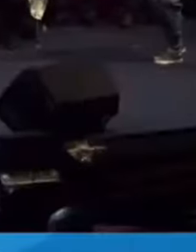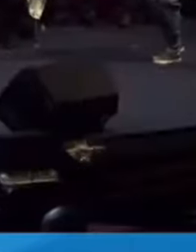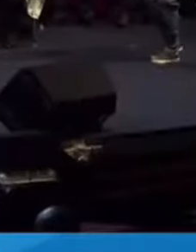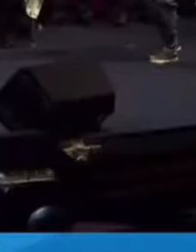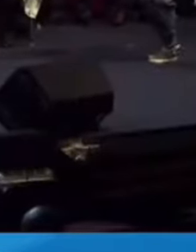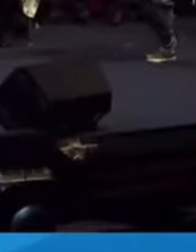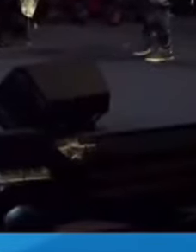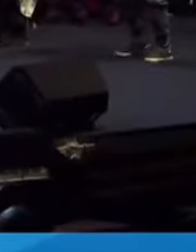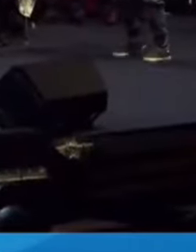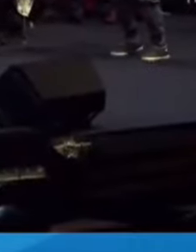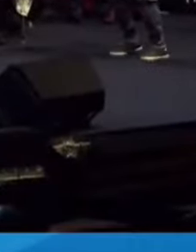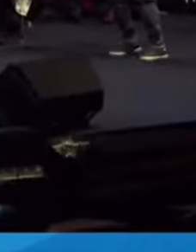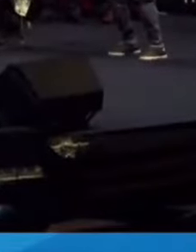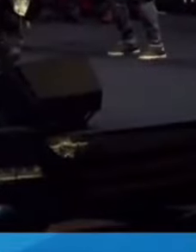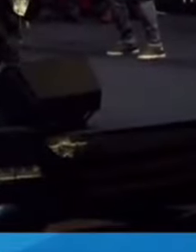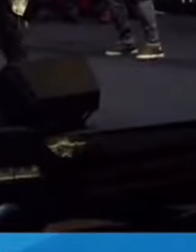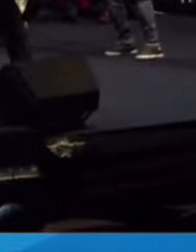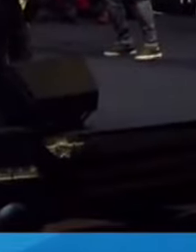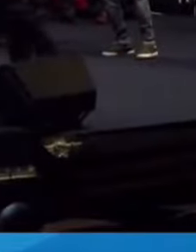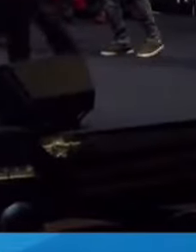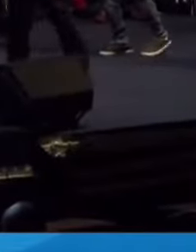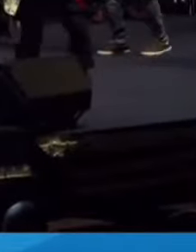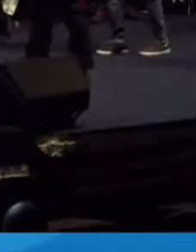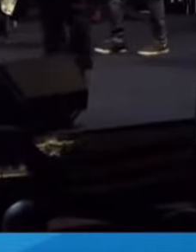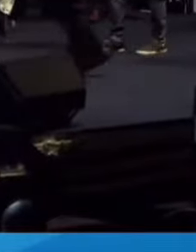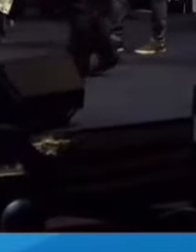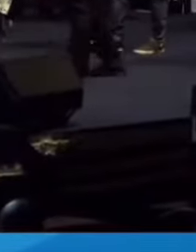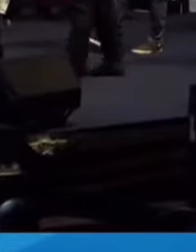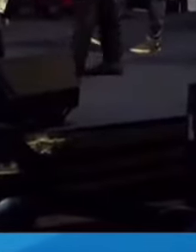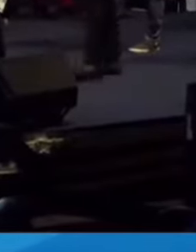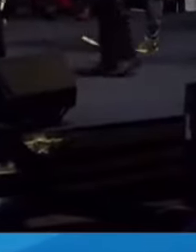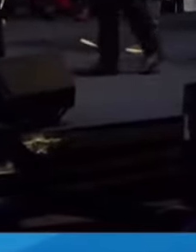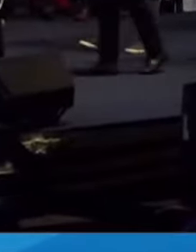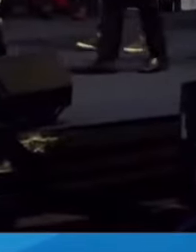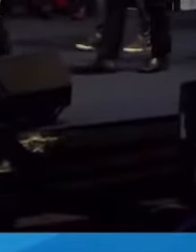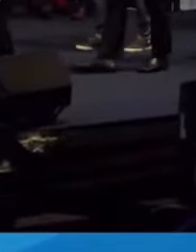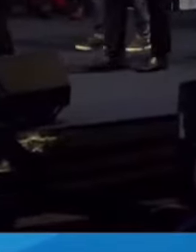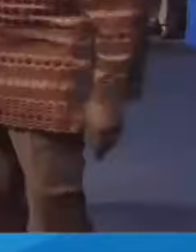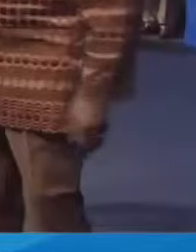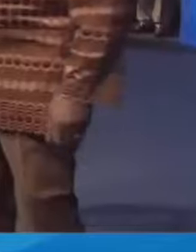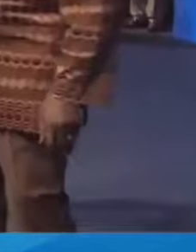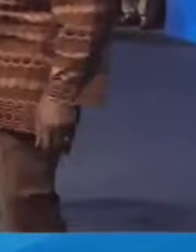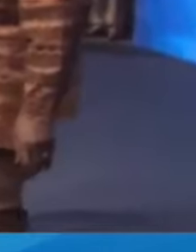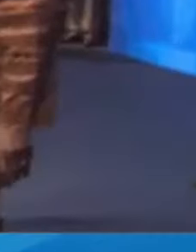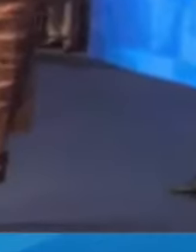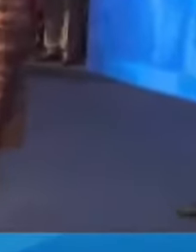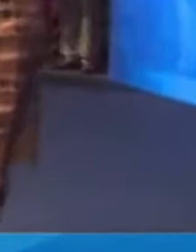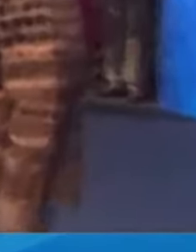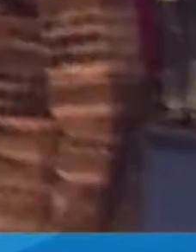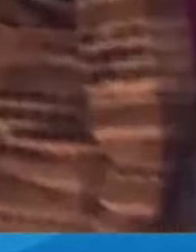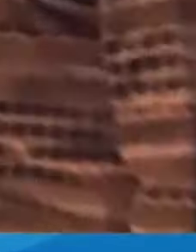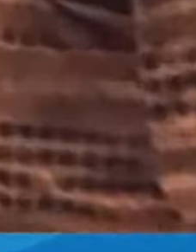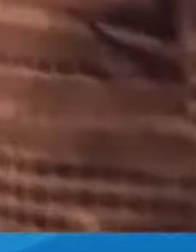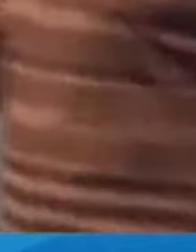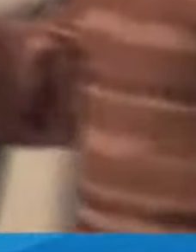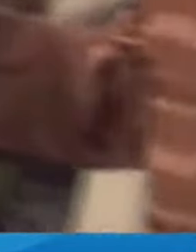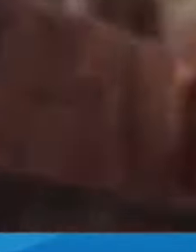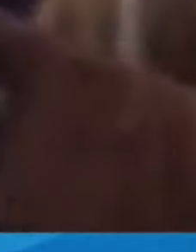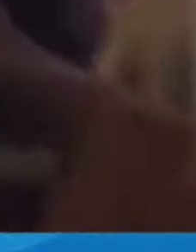Hallelujah there it is Pastor Robert there it isor Robert from the